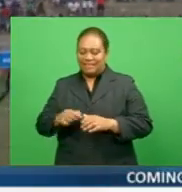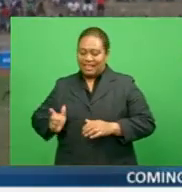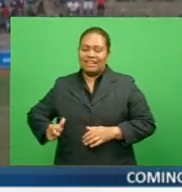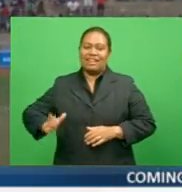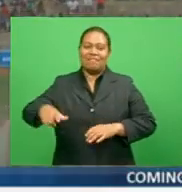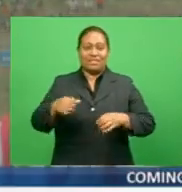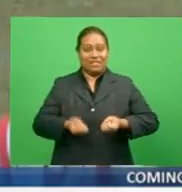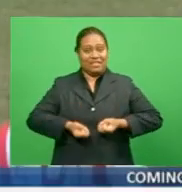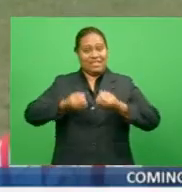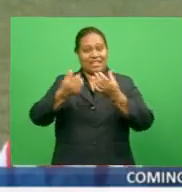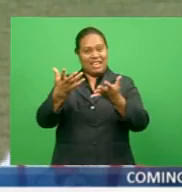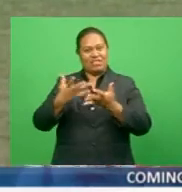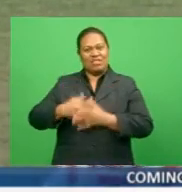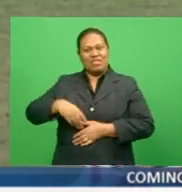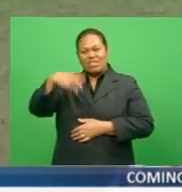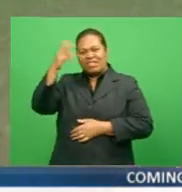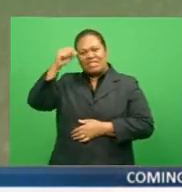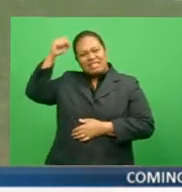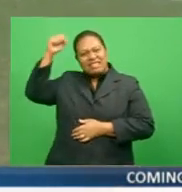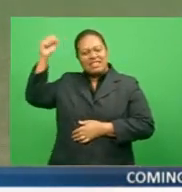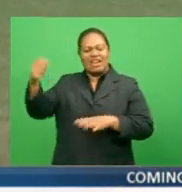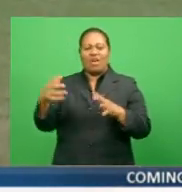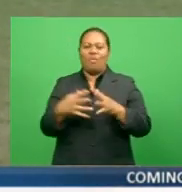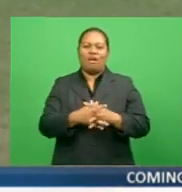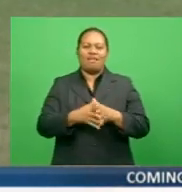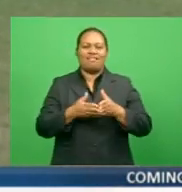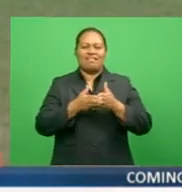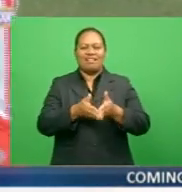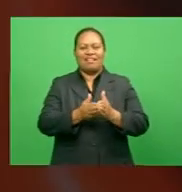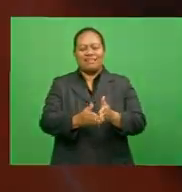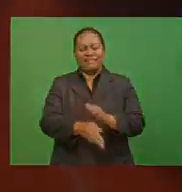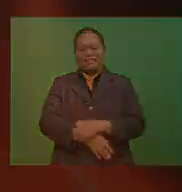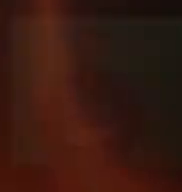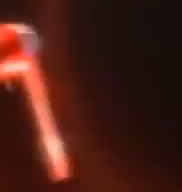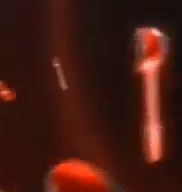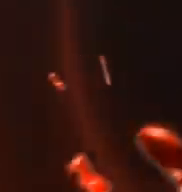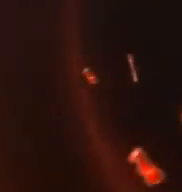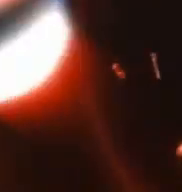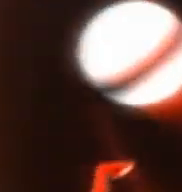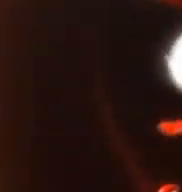Lambasa dedicates win to veteran Wanga. This and more coming up.